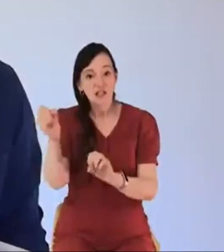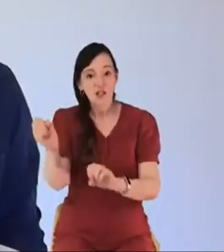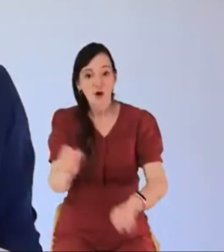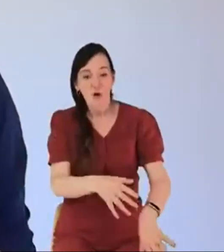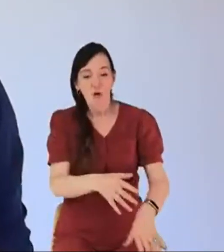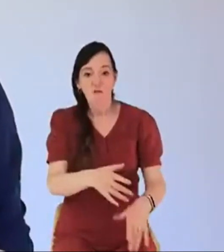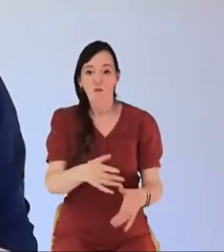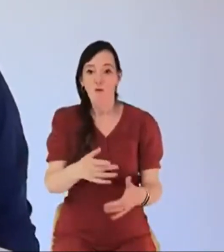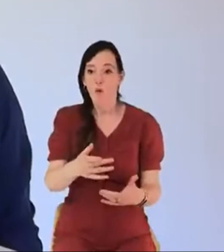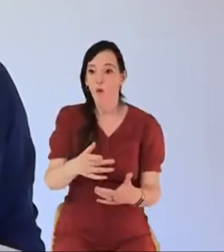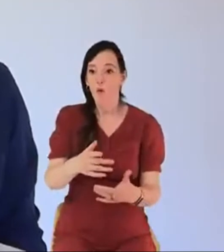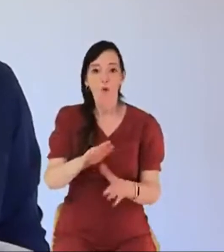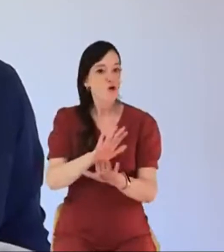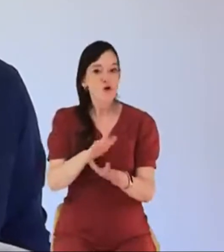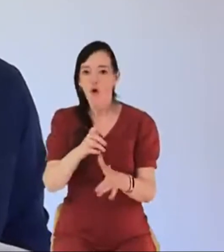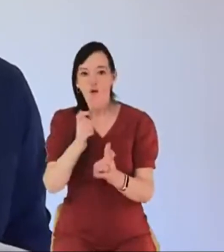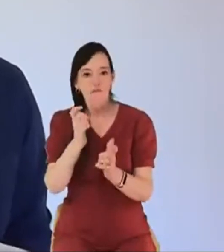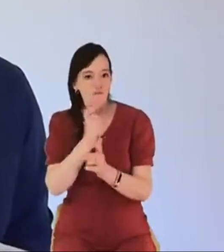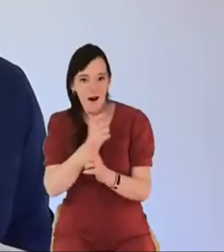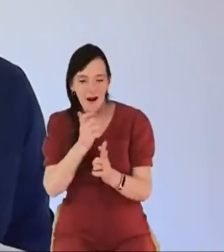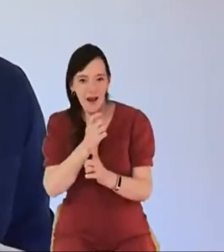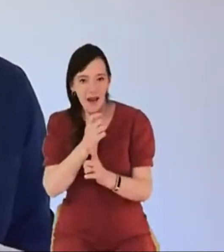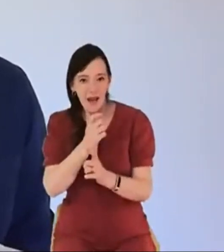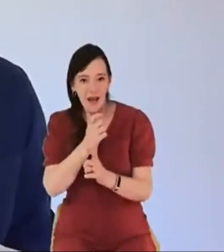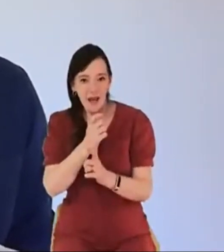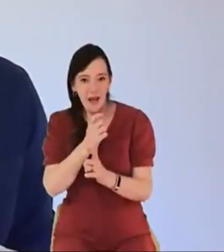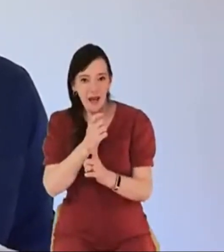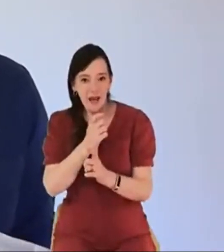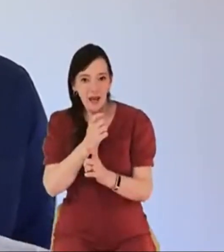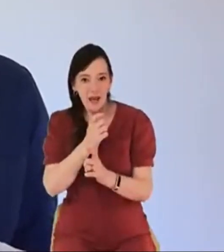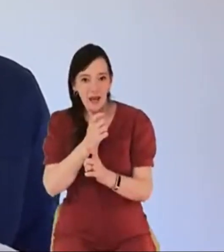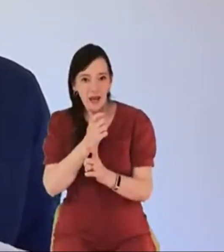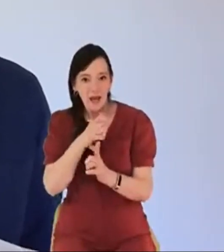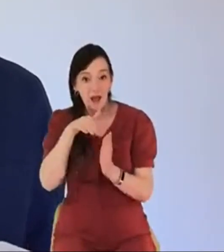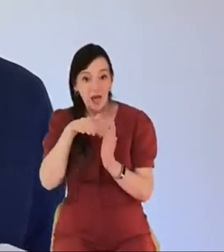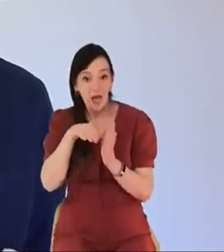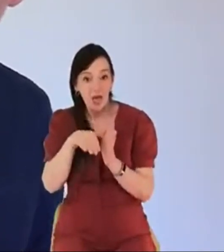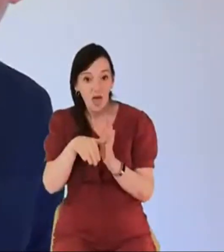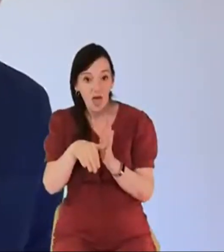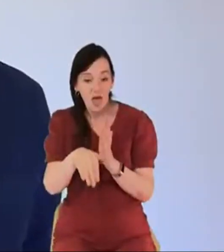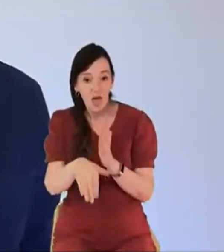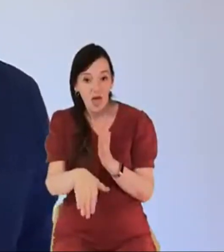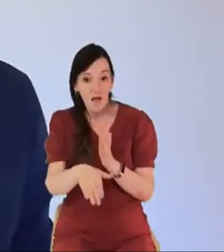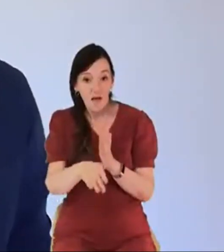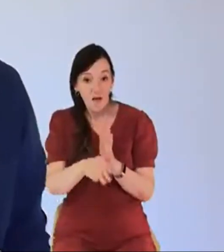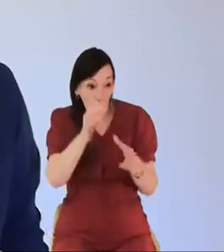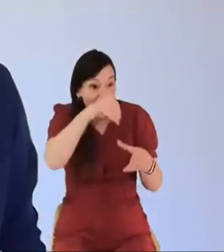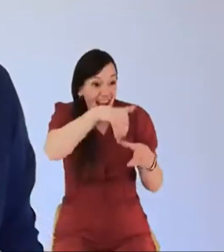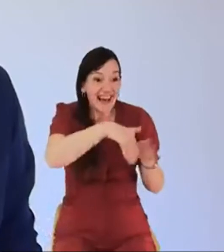you don't make people laugh anymore you get dropped